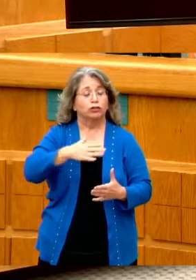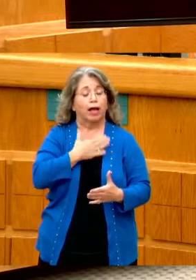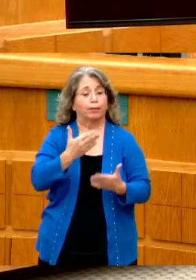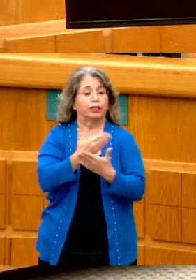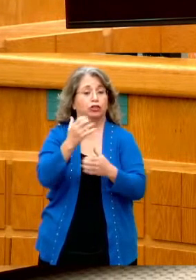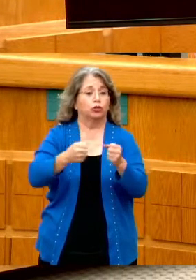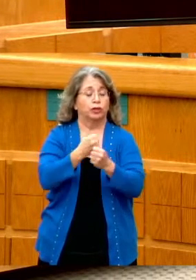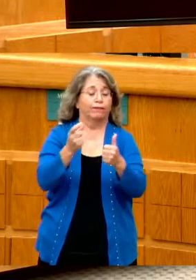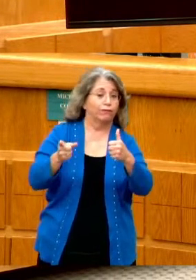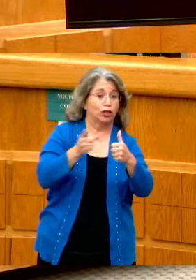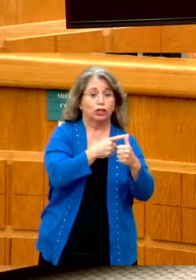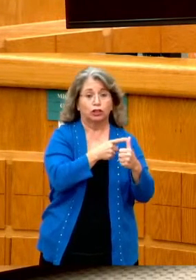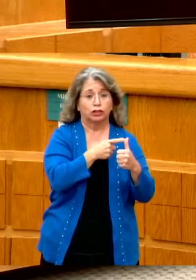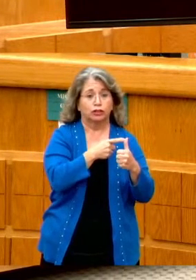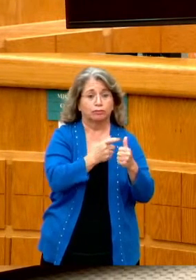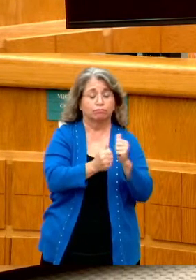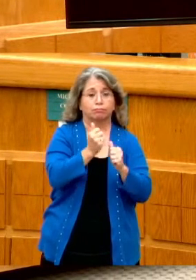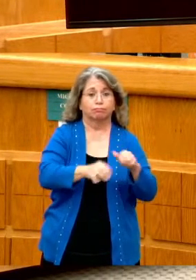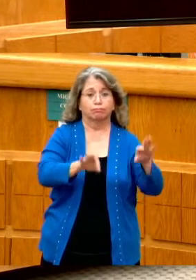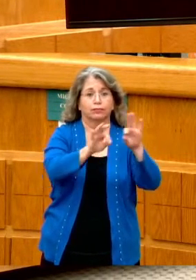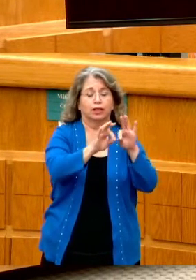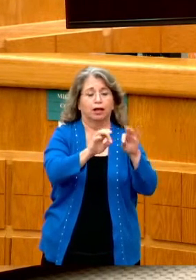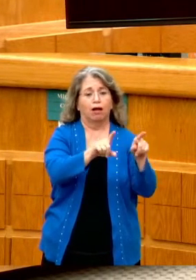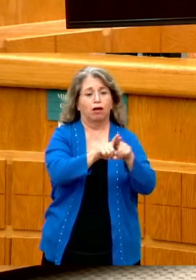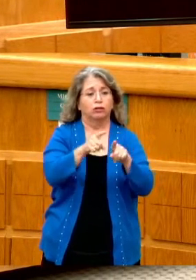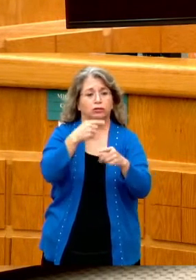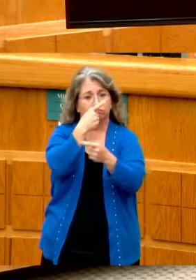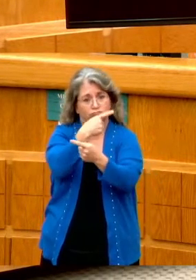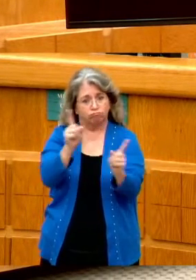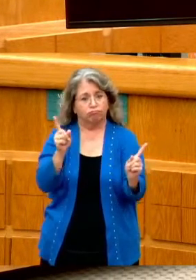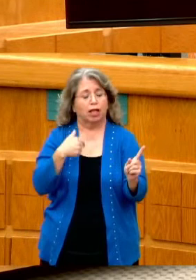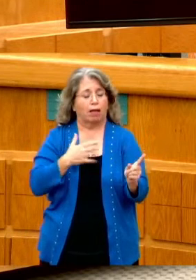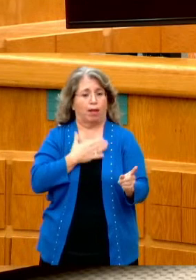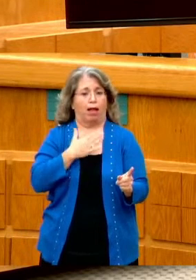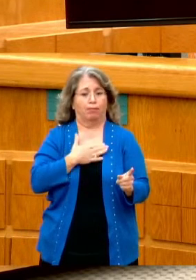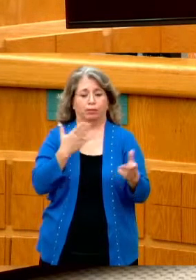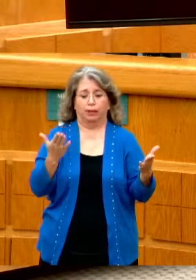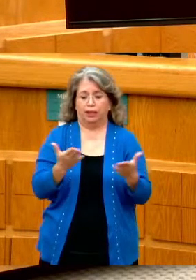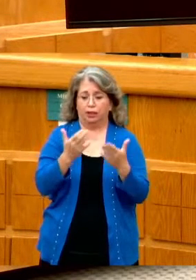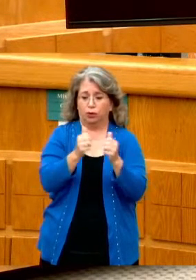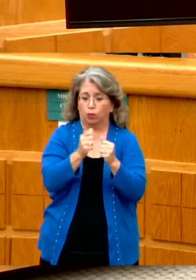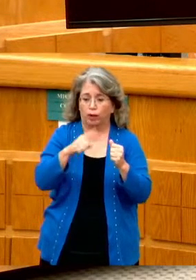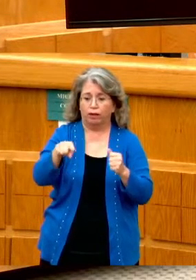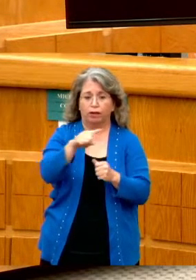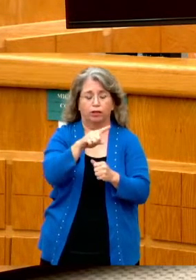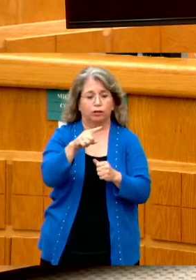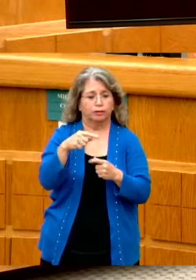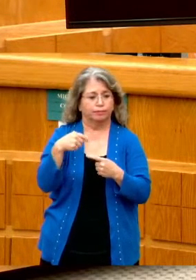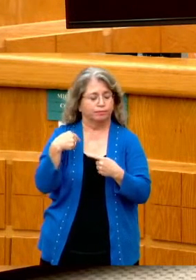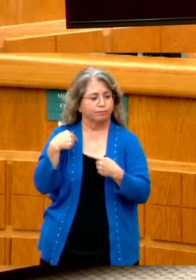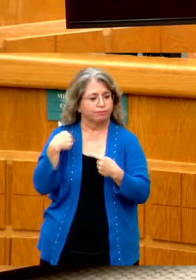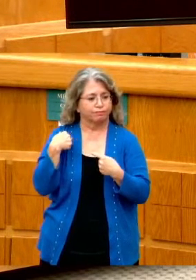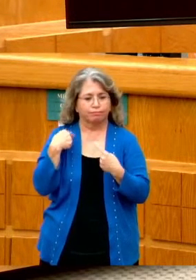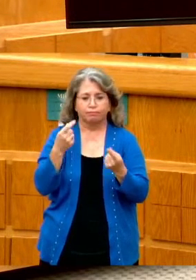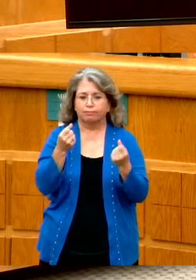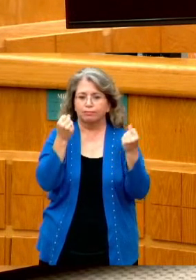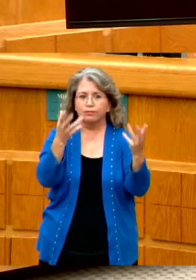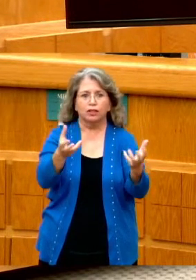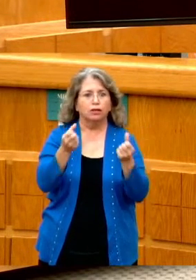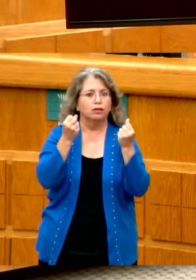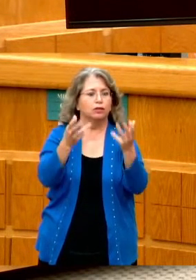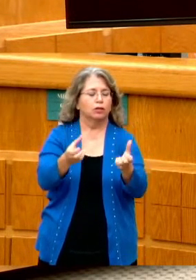to also tell you that I'm glad to be here with you after so many press briefings